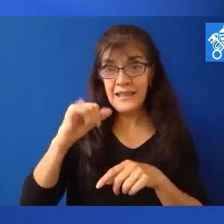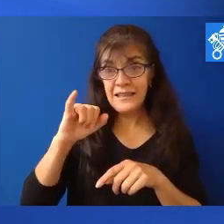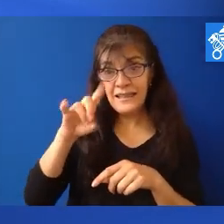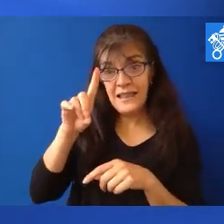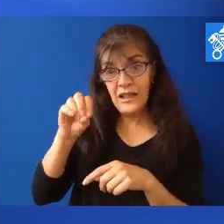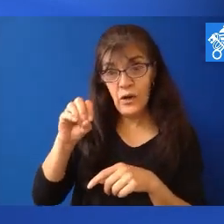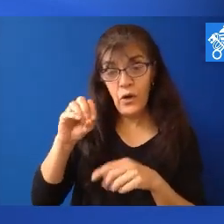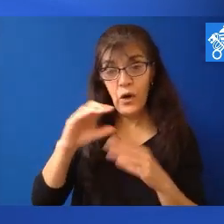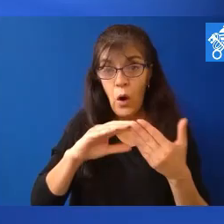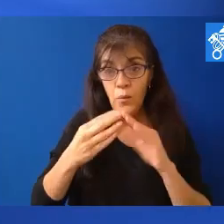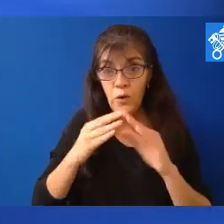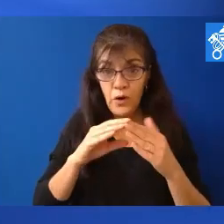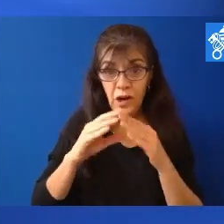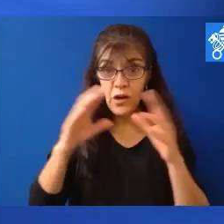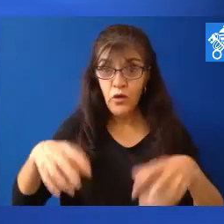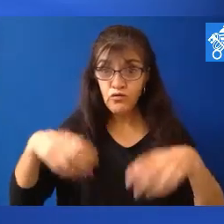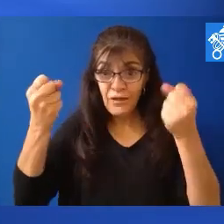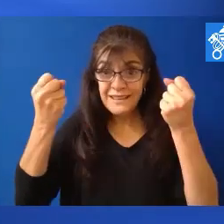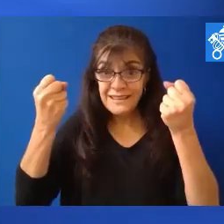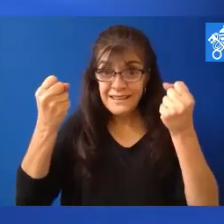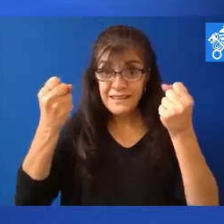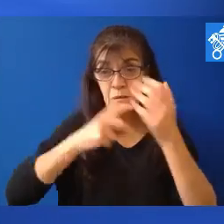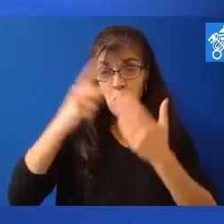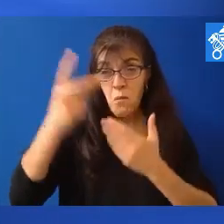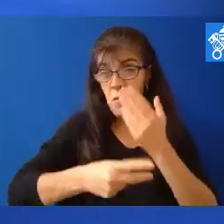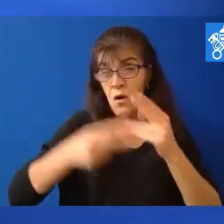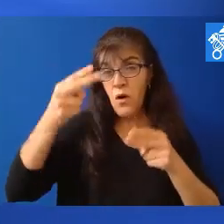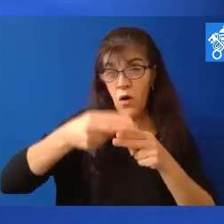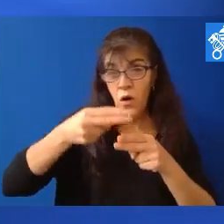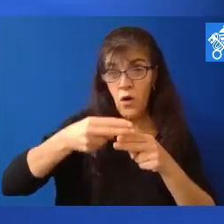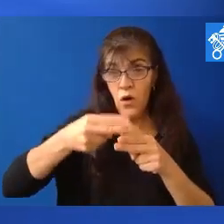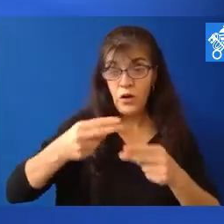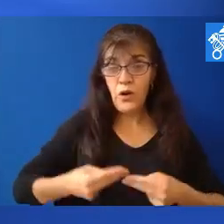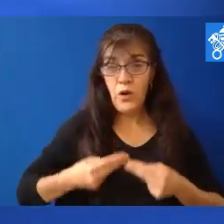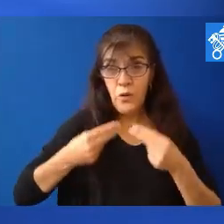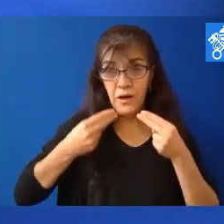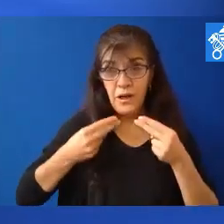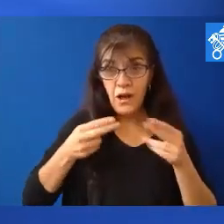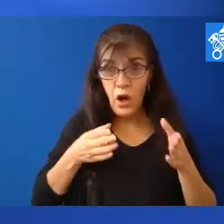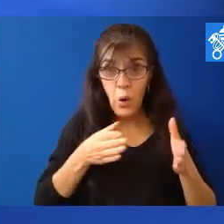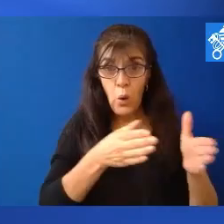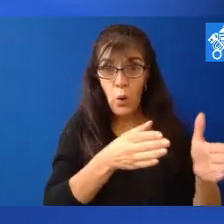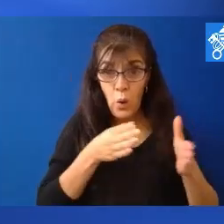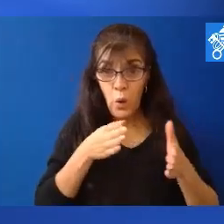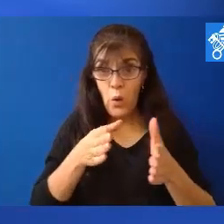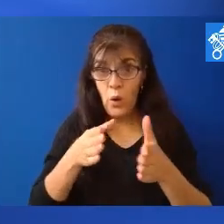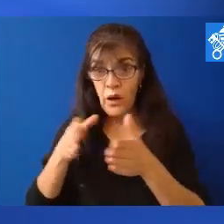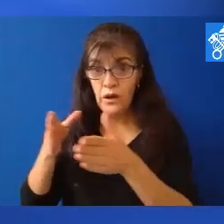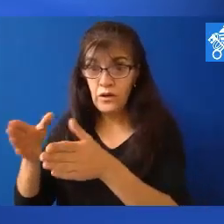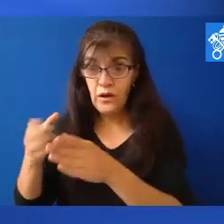community, who rescued her through their project known as the Humanitarian